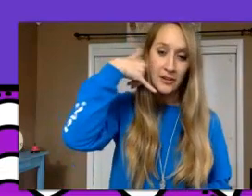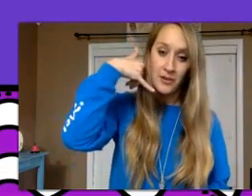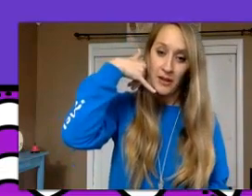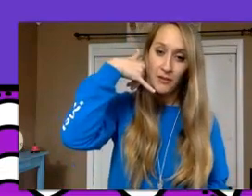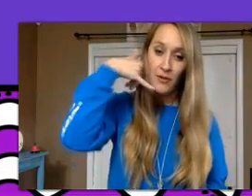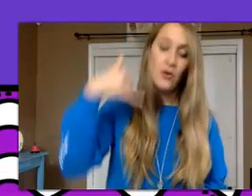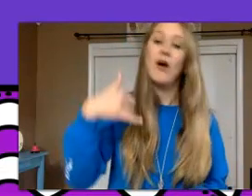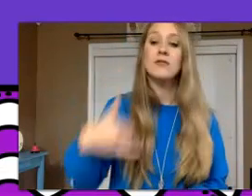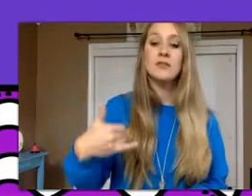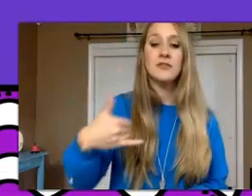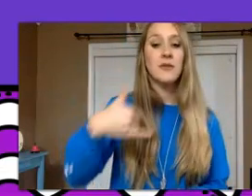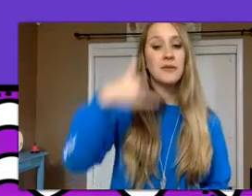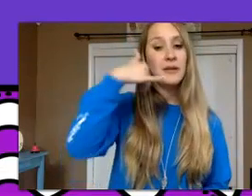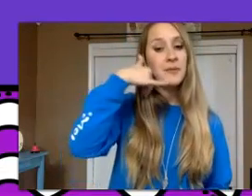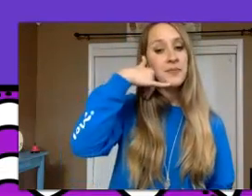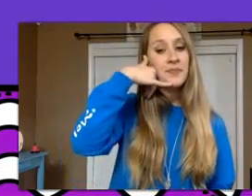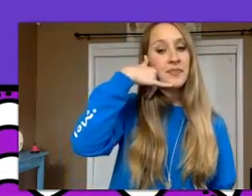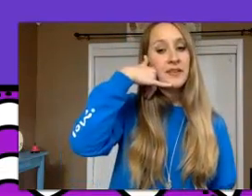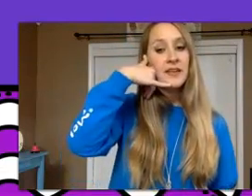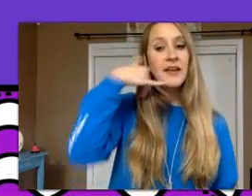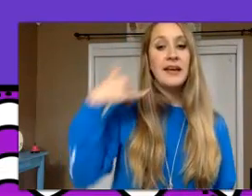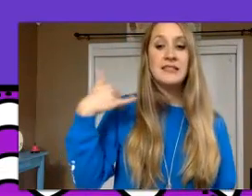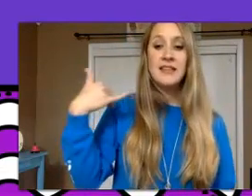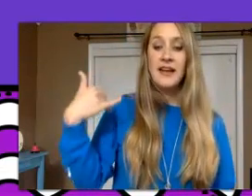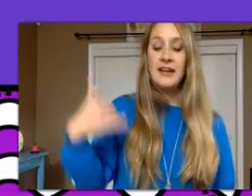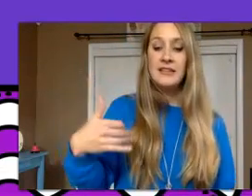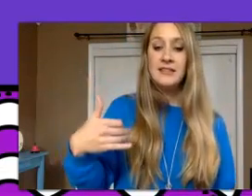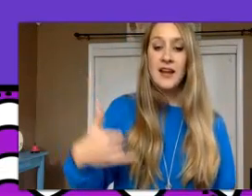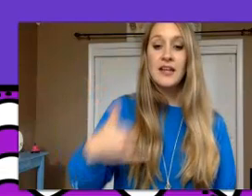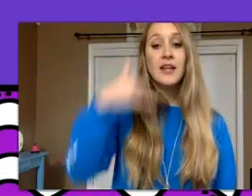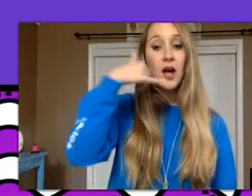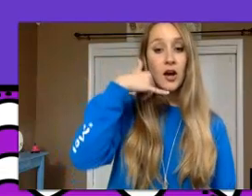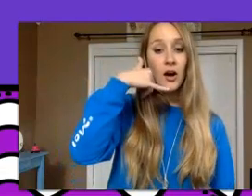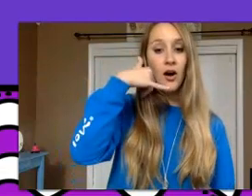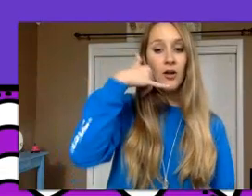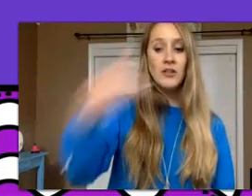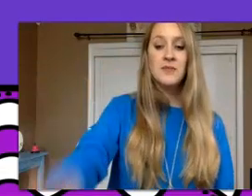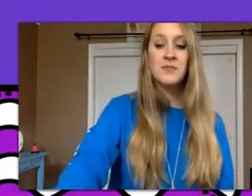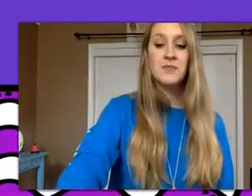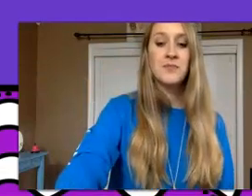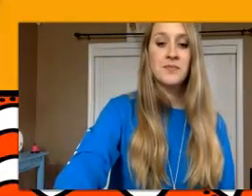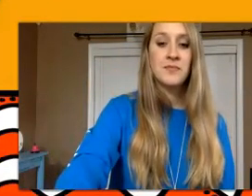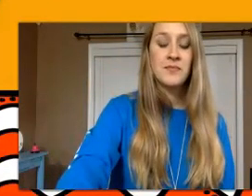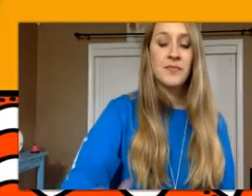ear like you're making a phone call. So do that with me. And say it and sign it. Call.